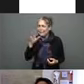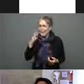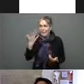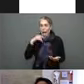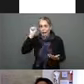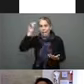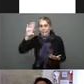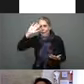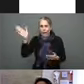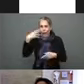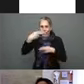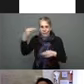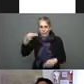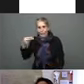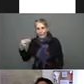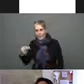Um,